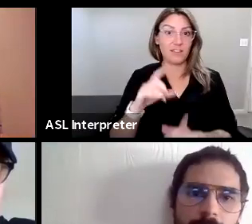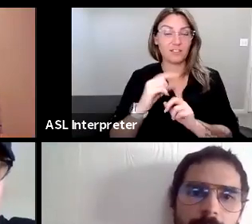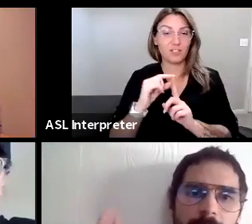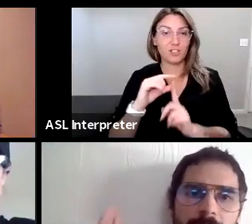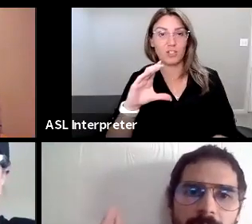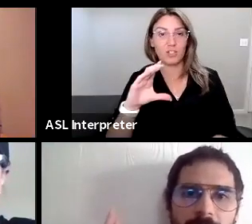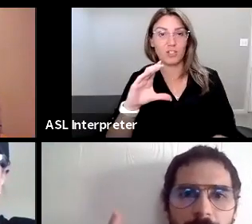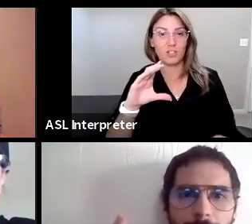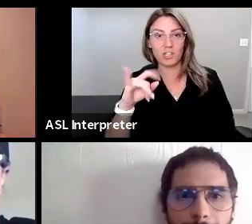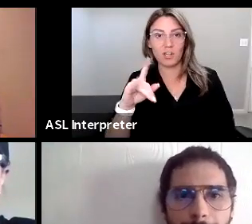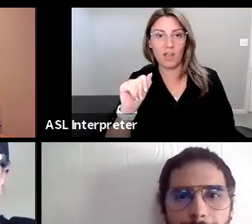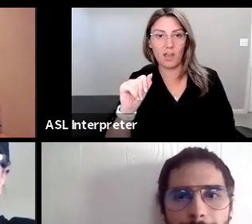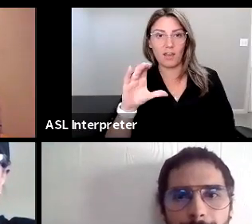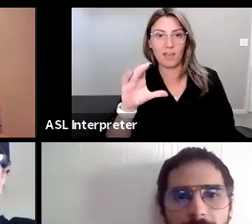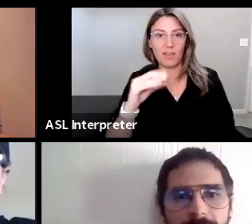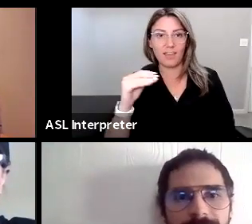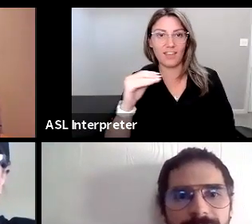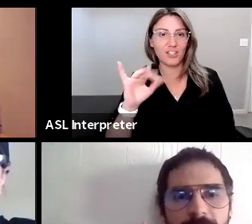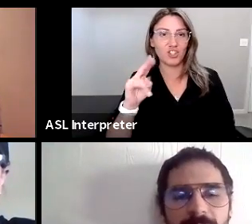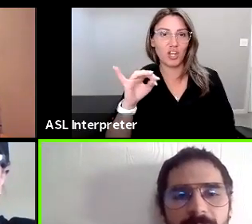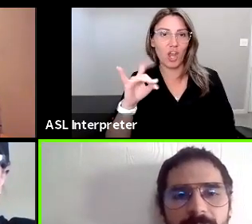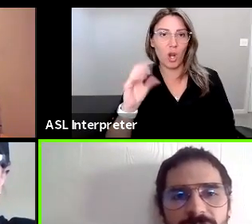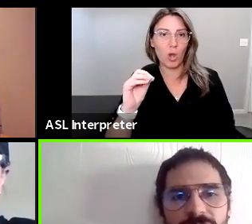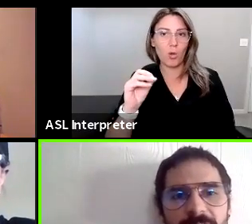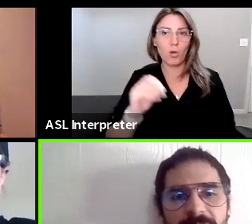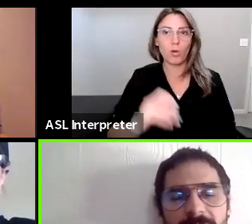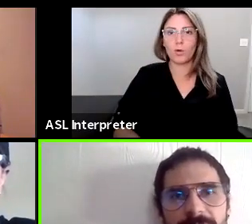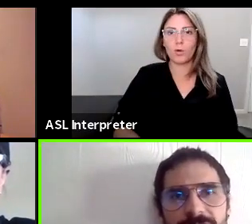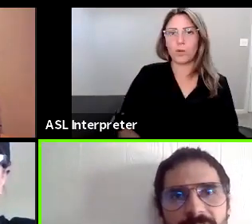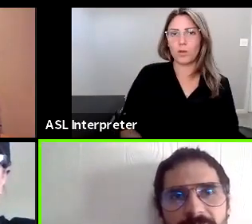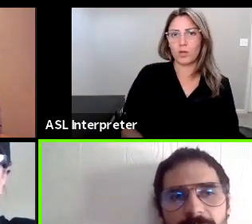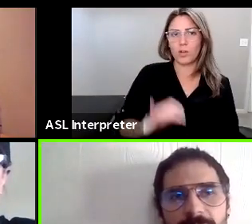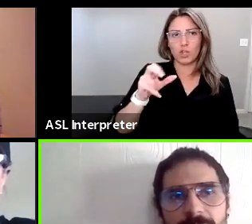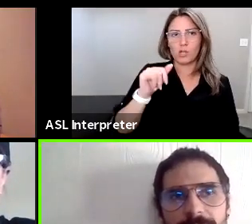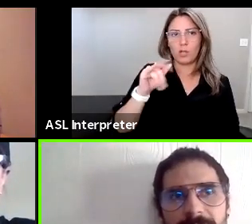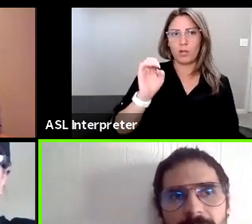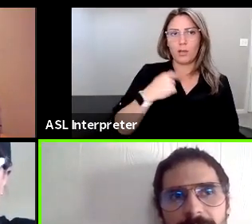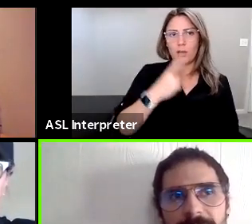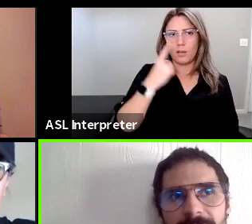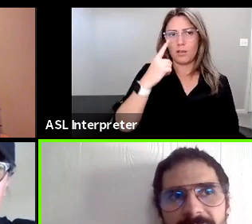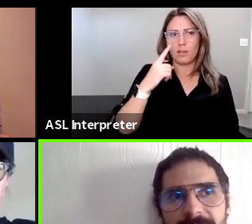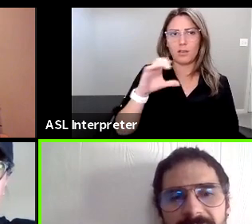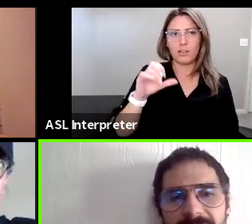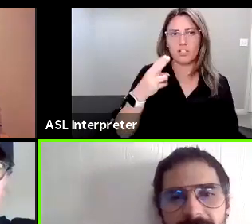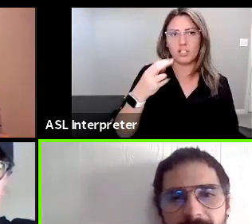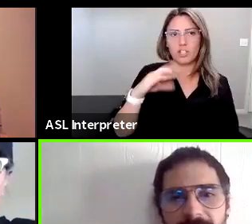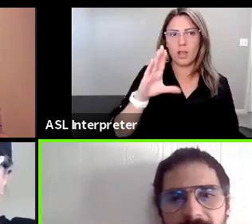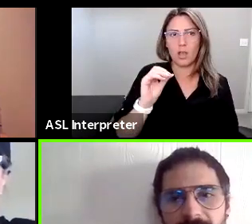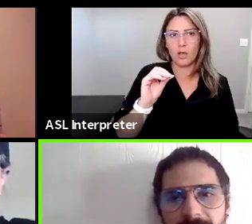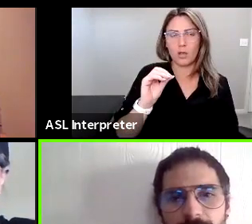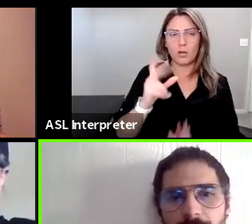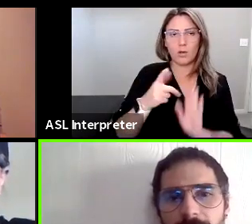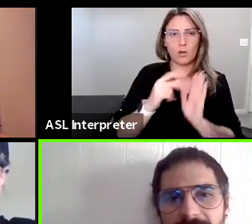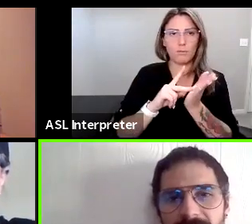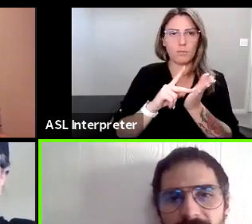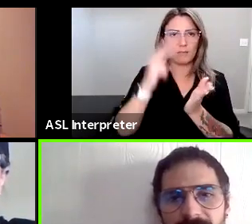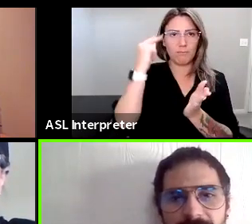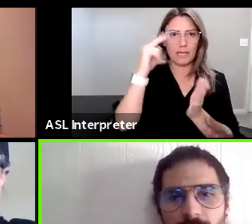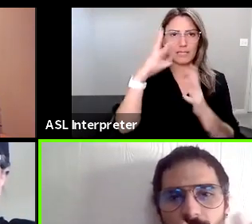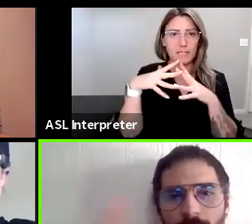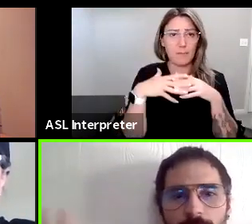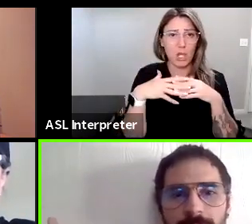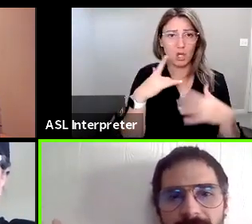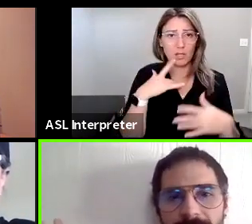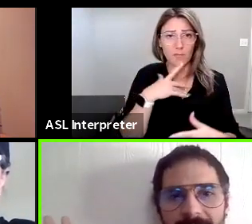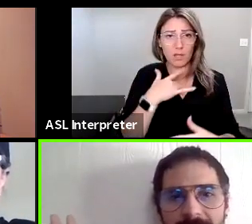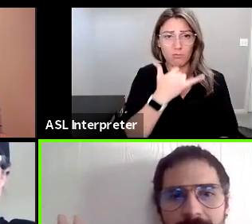and they felt really offended by it. Sorry, I thought Chicano only meant Mexican American. Am I wrong? Is it